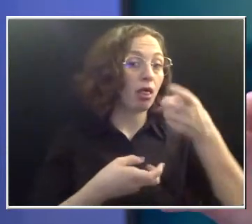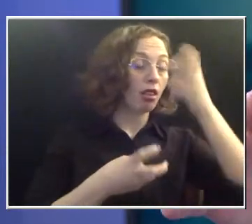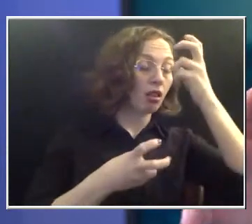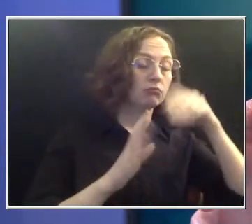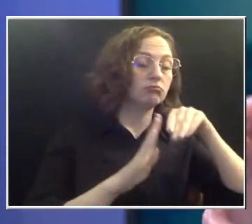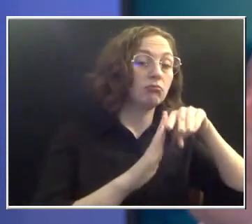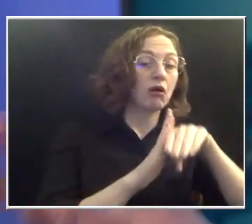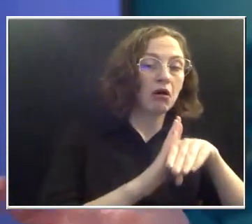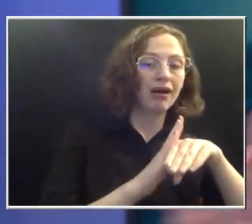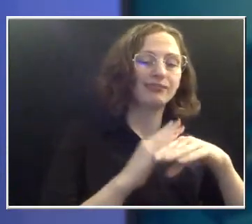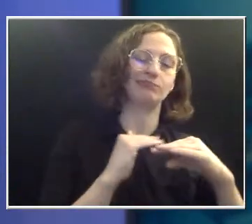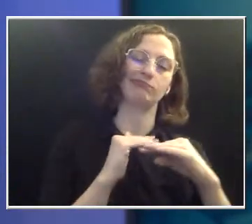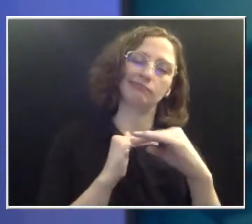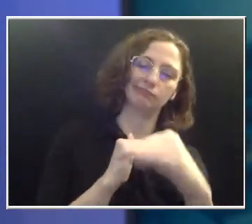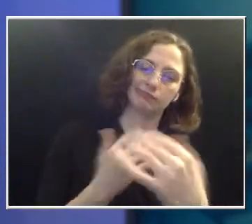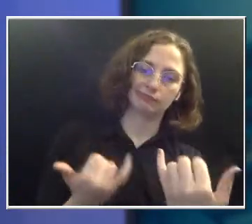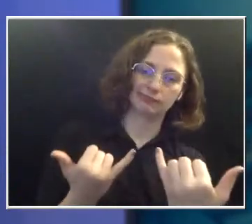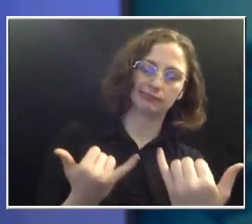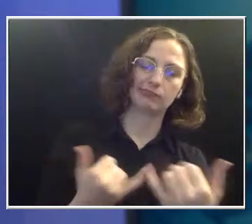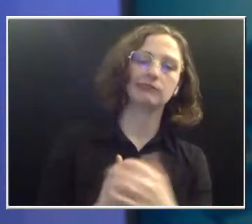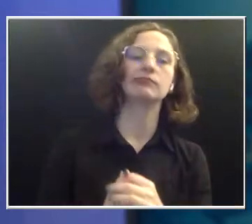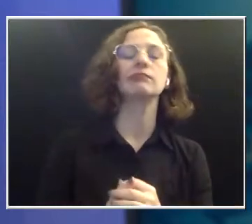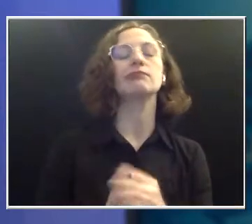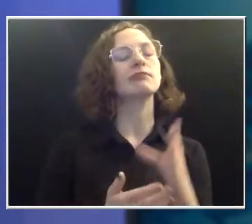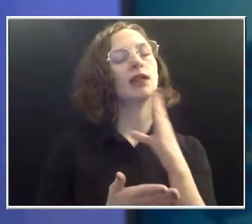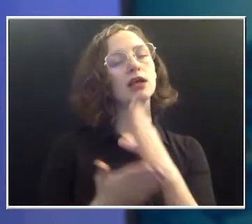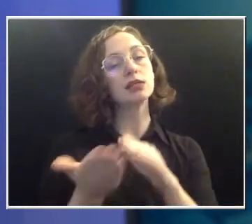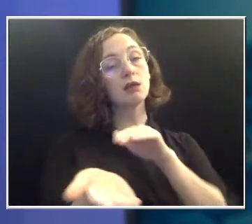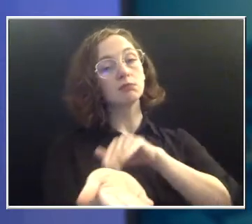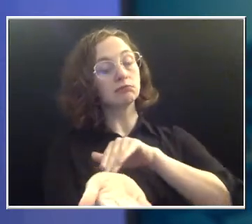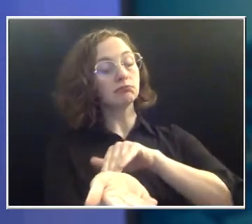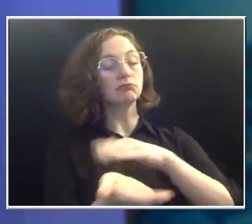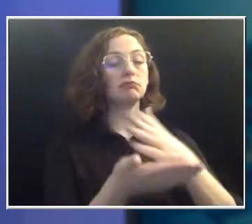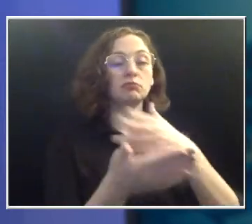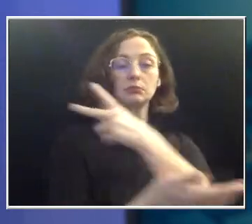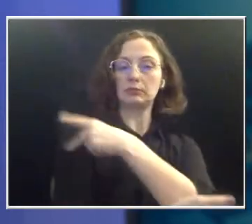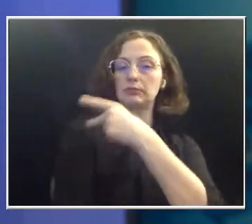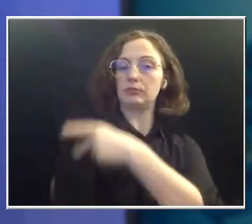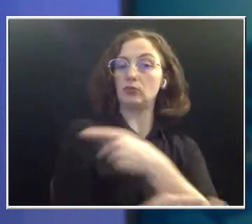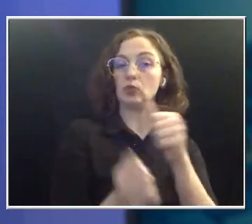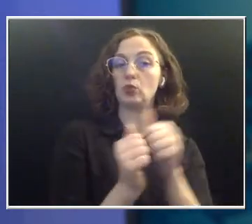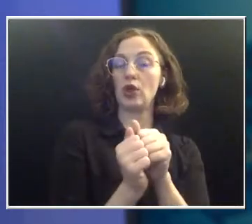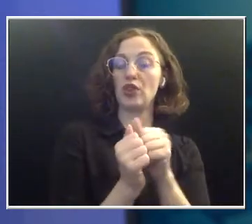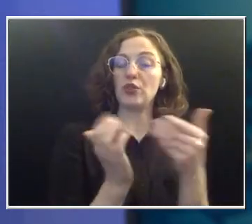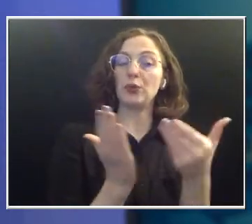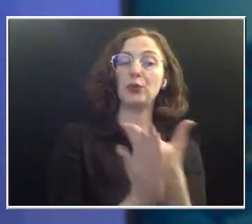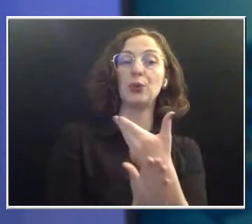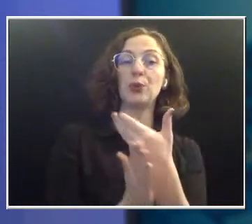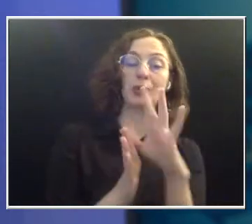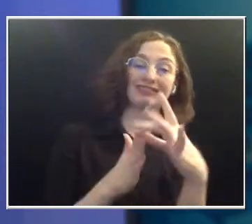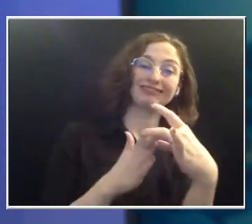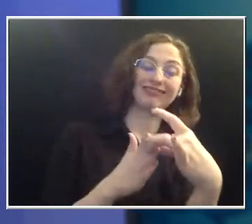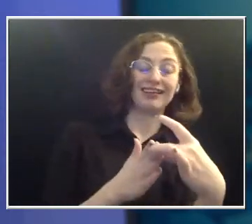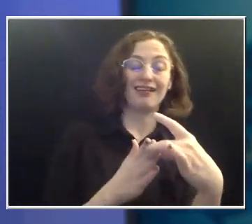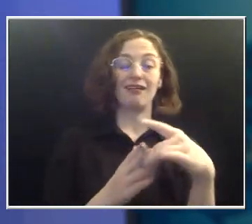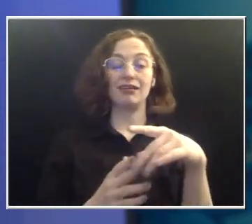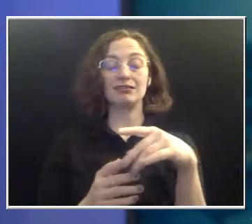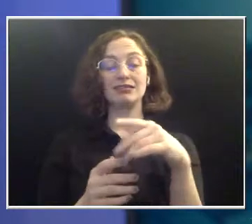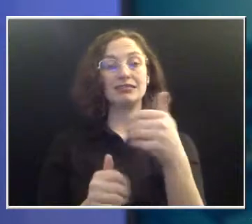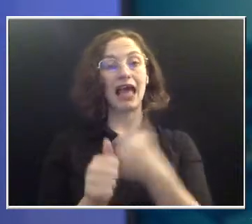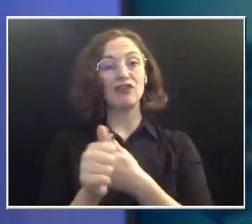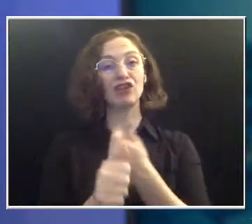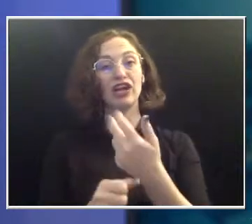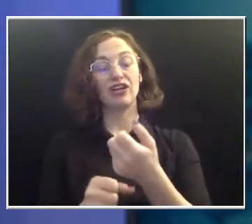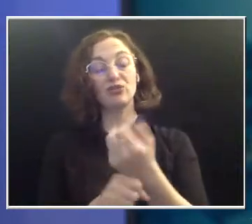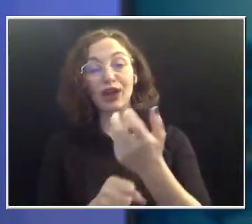some providers and patients, with the new guidelines saying pap smears 3 to 5 years, I think that's a really hard time to